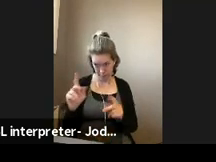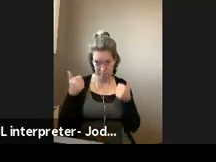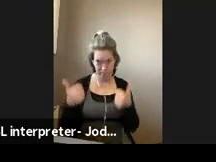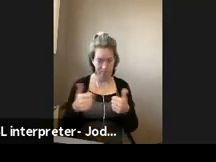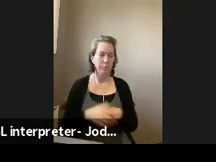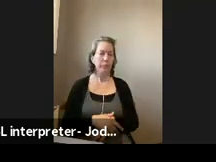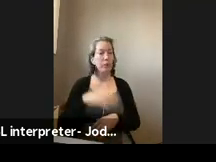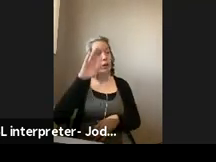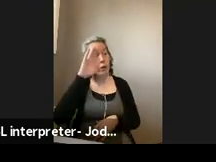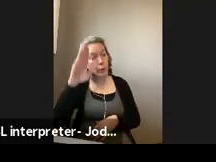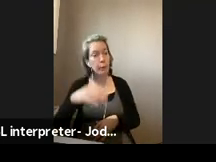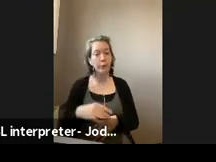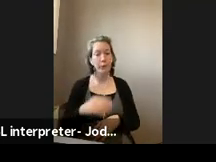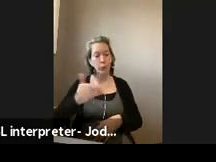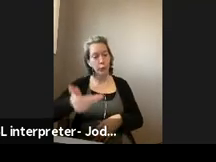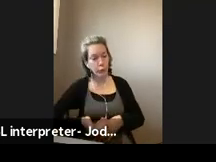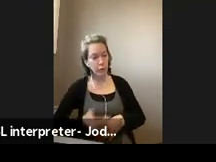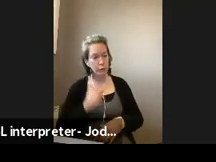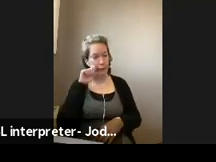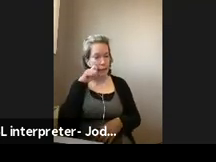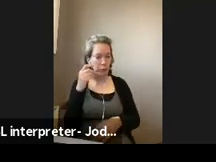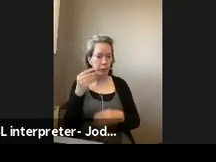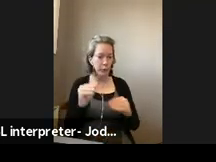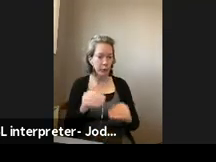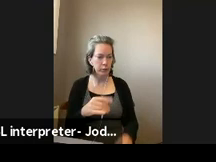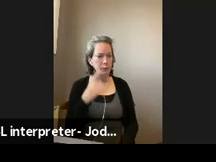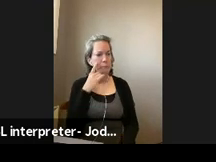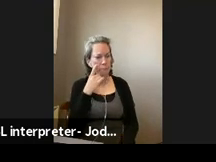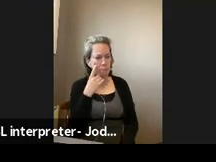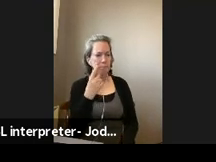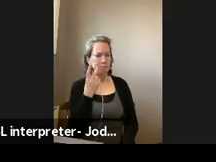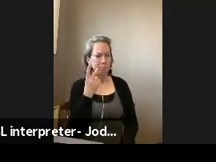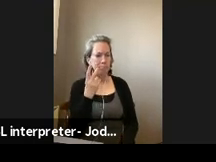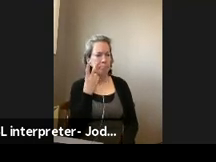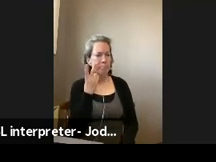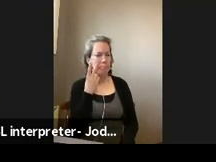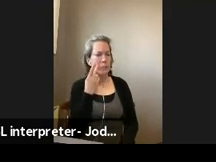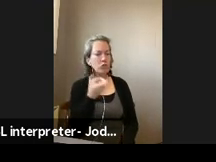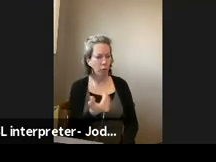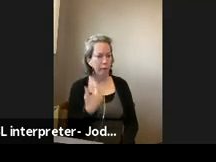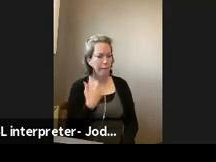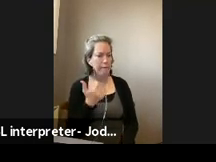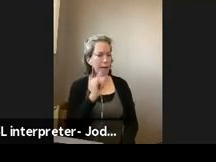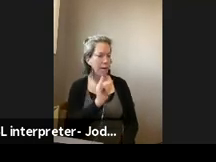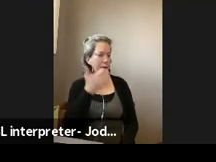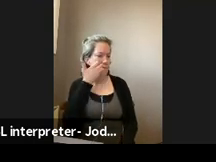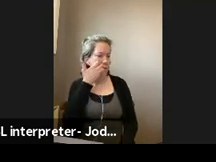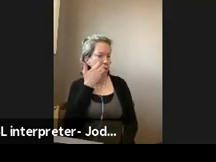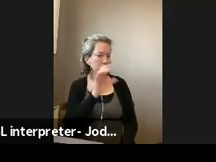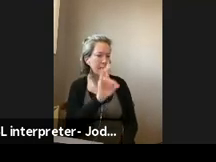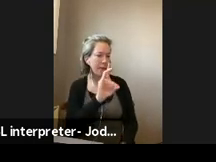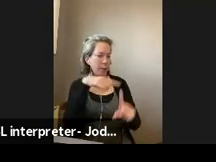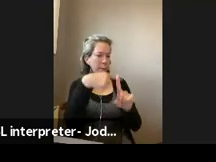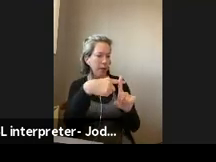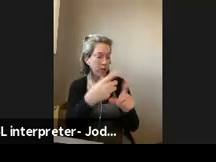Hello there. Welcome to the Apple Store. I see you have an iPhone 7 Plus. Do you want to trade it in